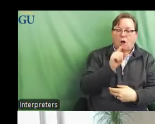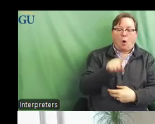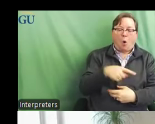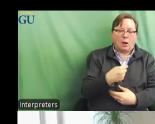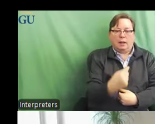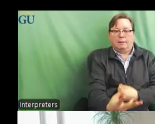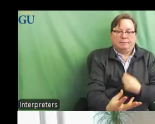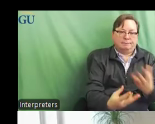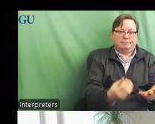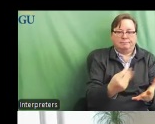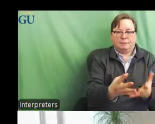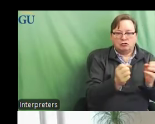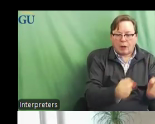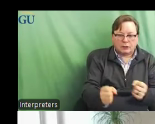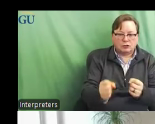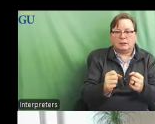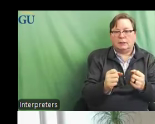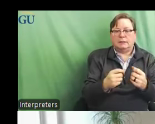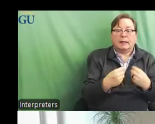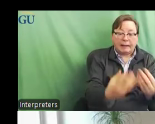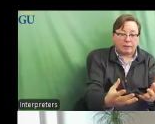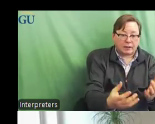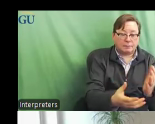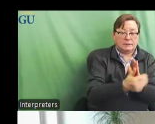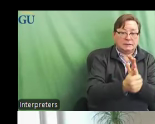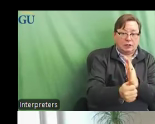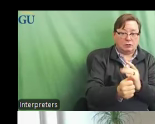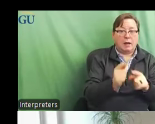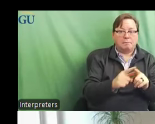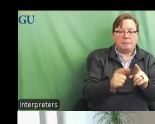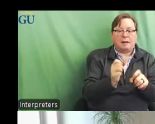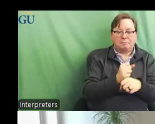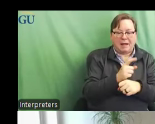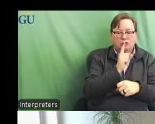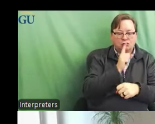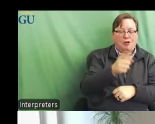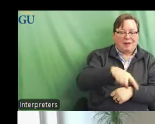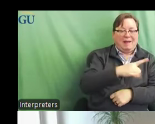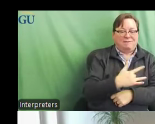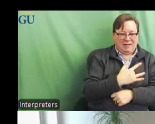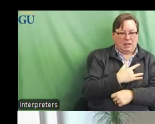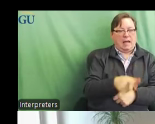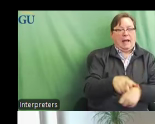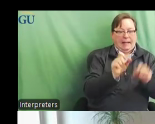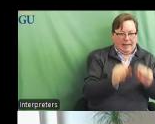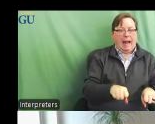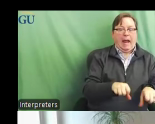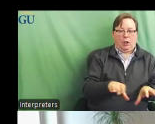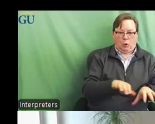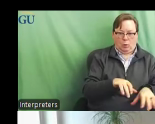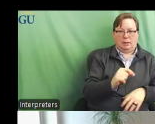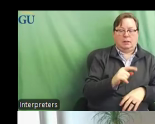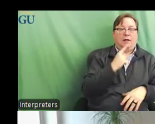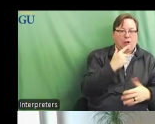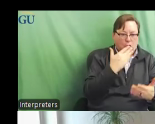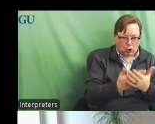and the skills to support their, but also making them feel like they are good at it. And that when